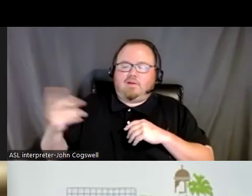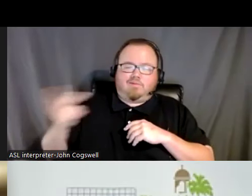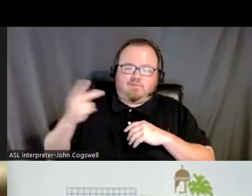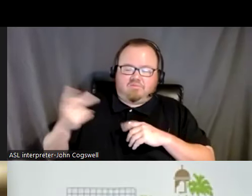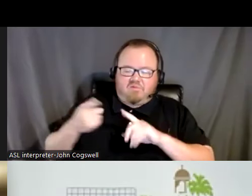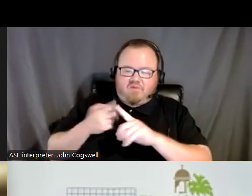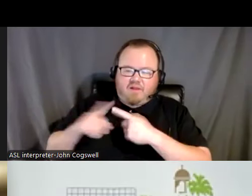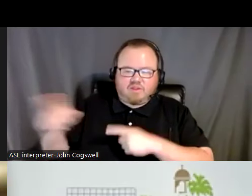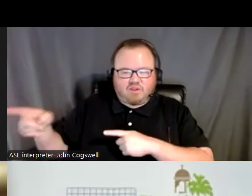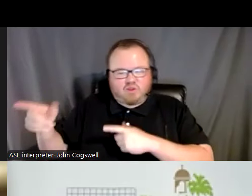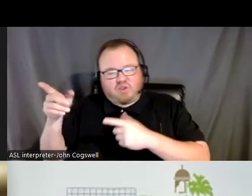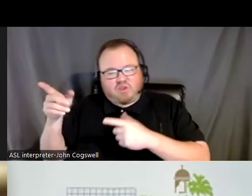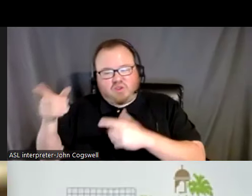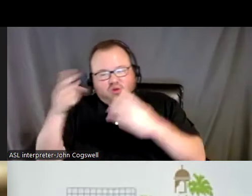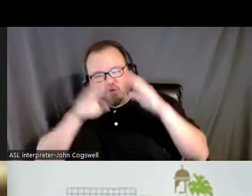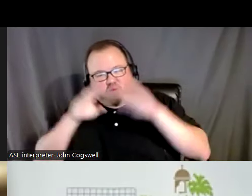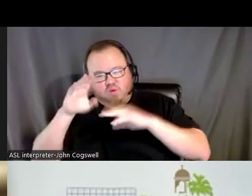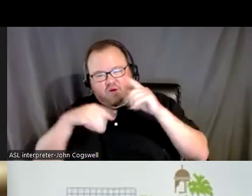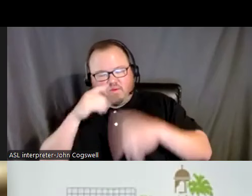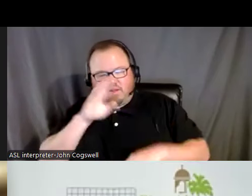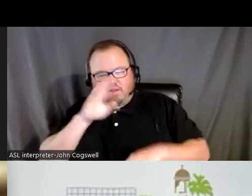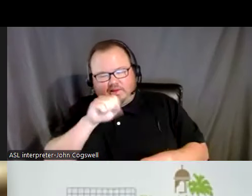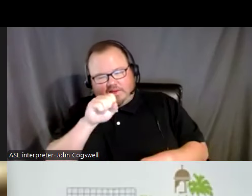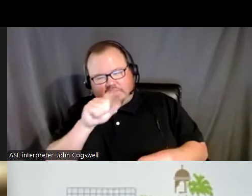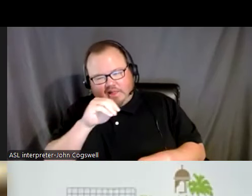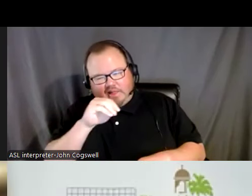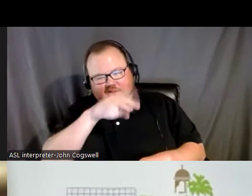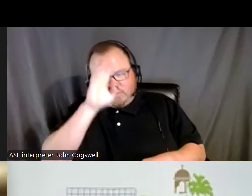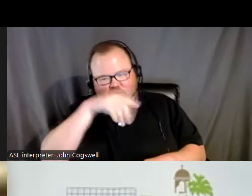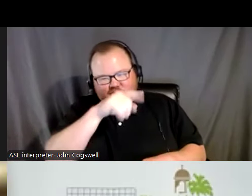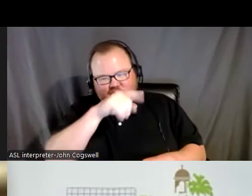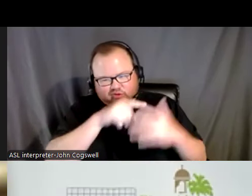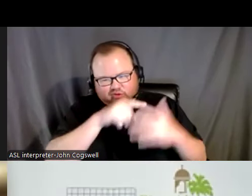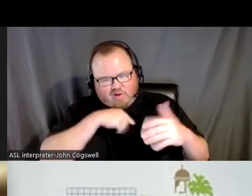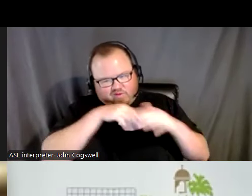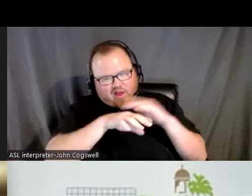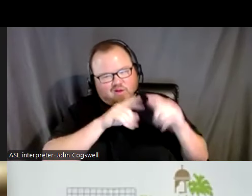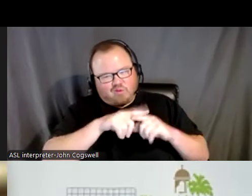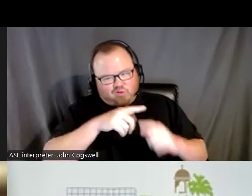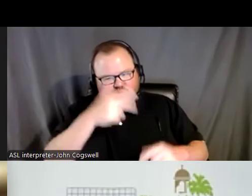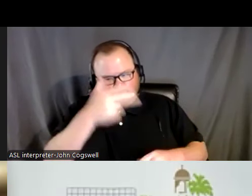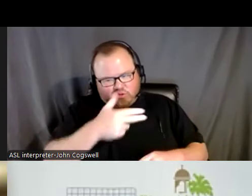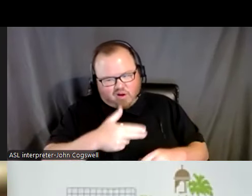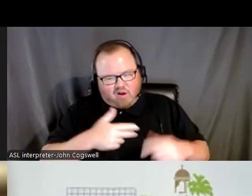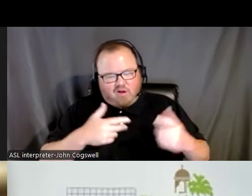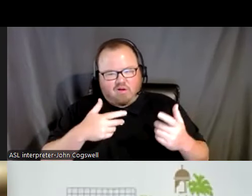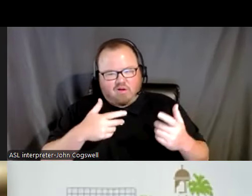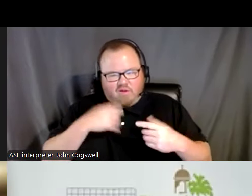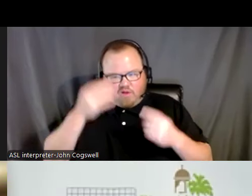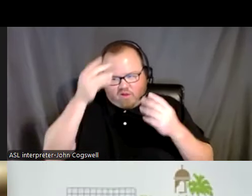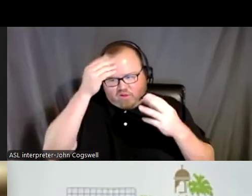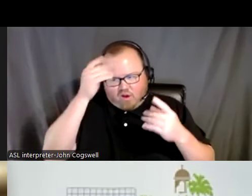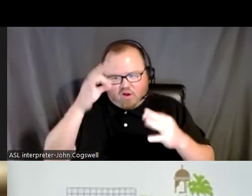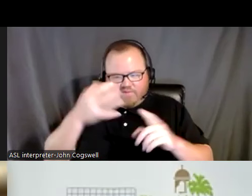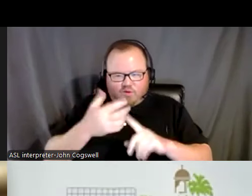about me. She says, Stan, hey, I know you're going through some stuff. I know you have access to firearms. I know you're having thoughts of